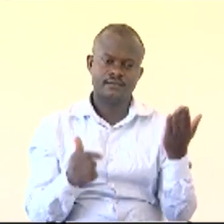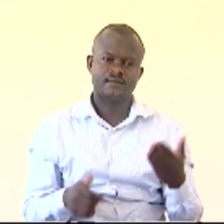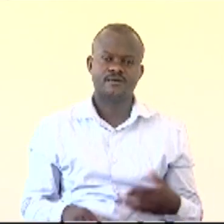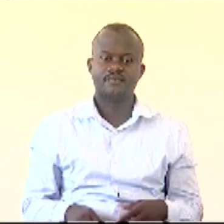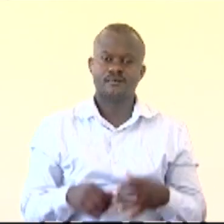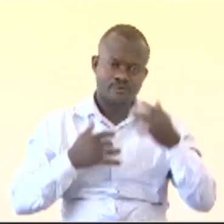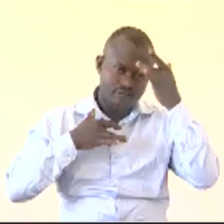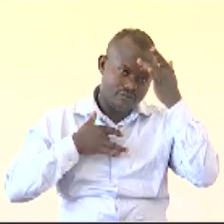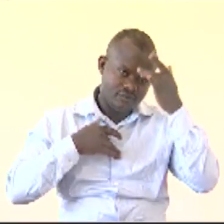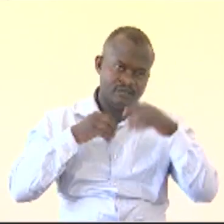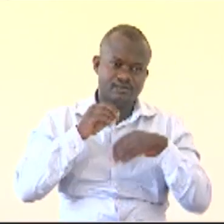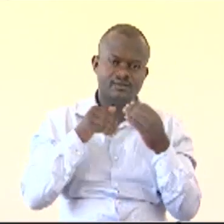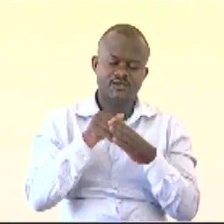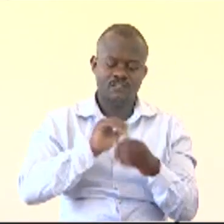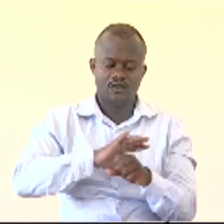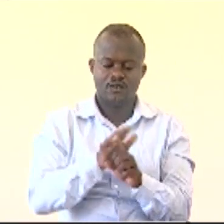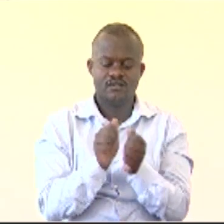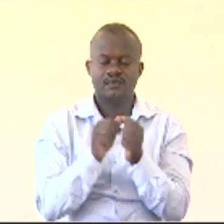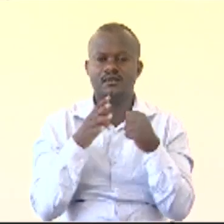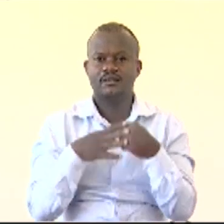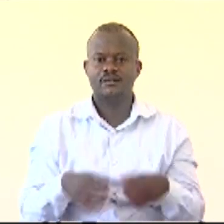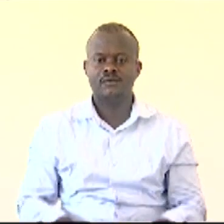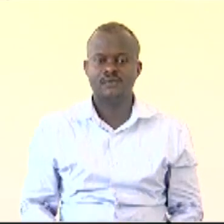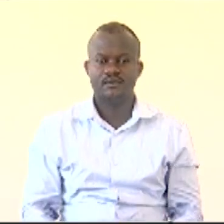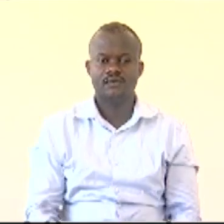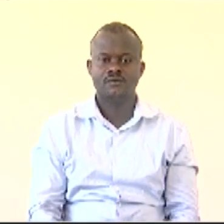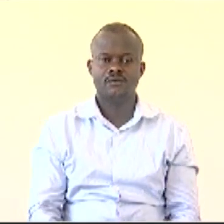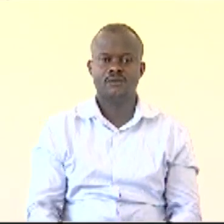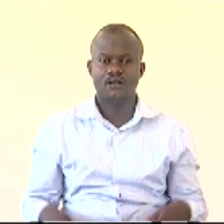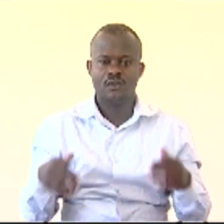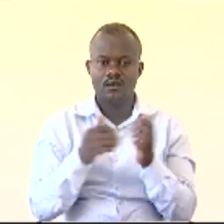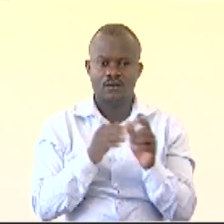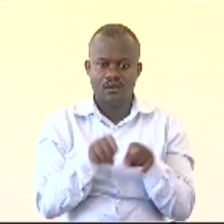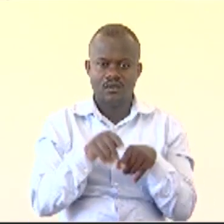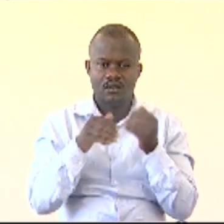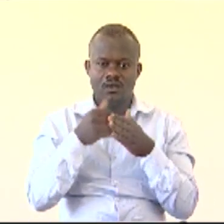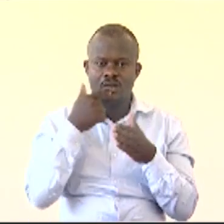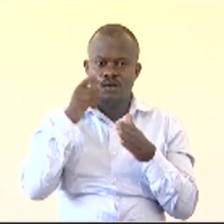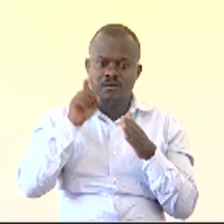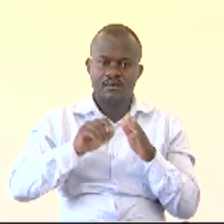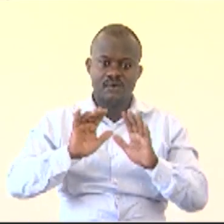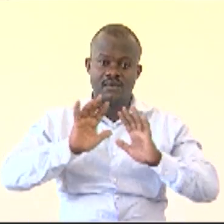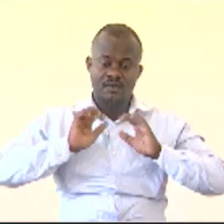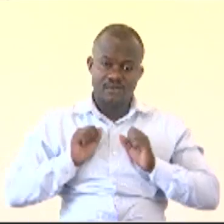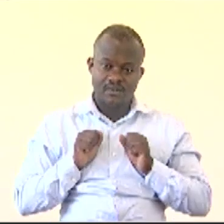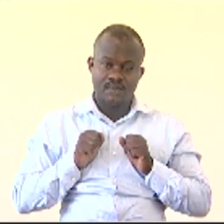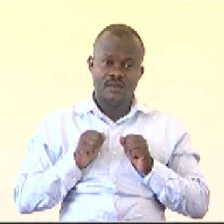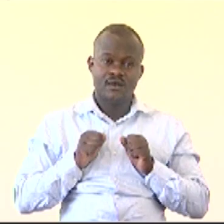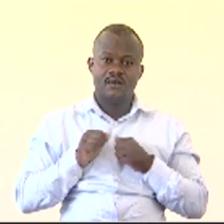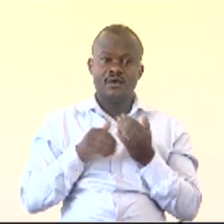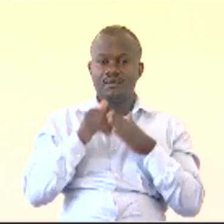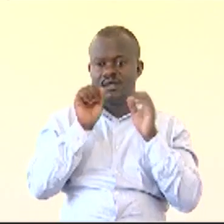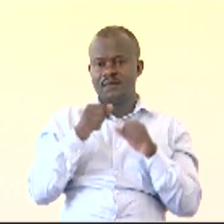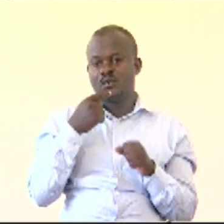pandemic of COVID-19. So also to be able to prevent Ebola, you have to be able